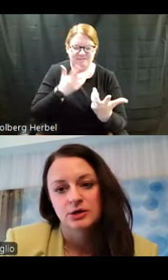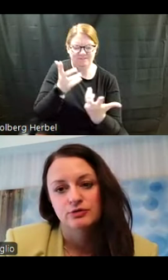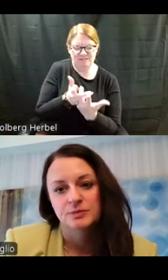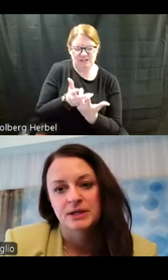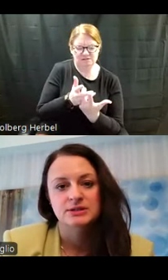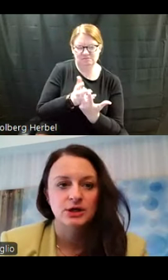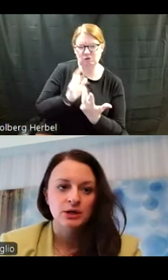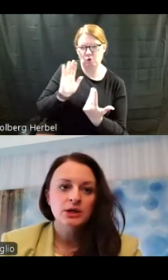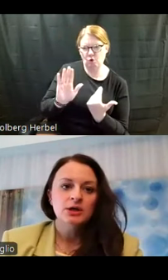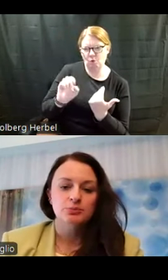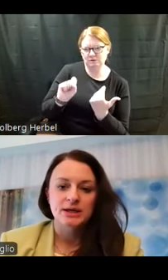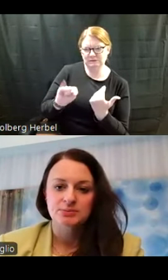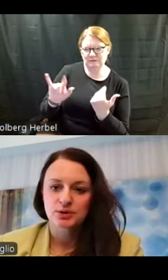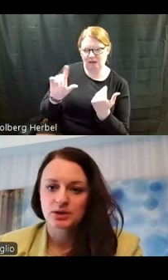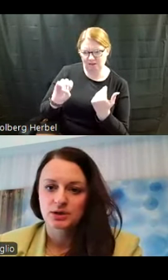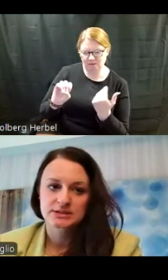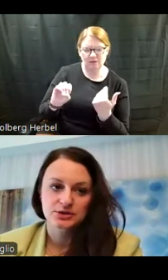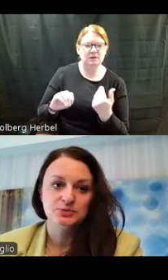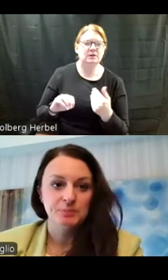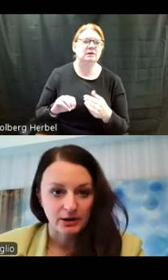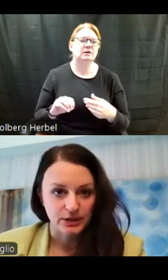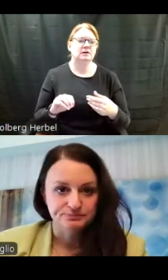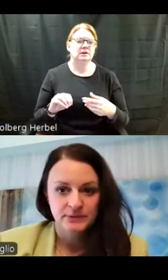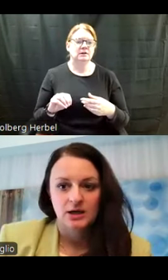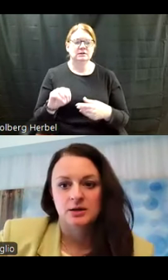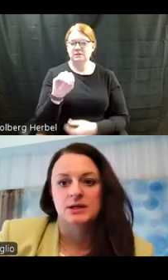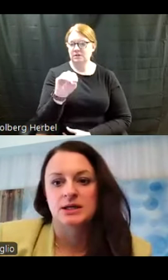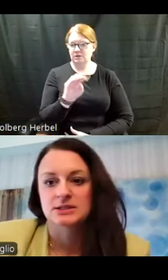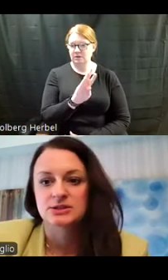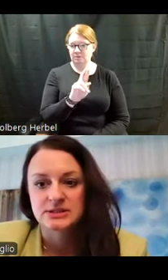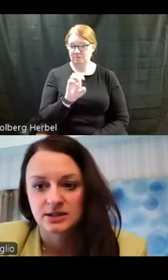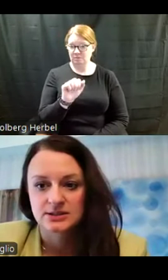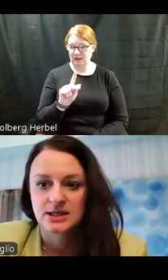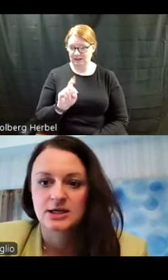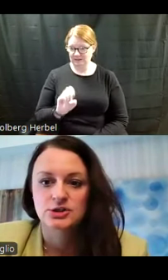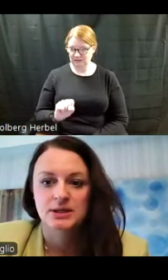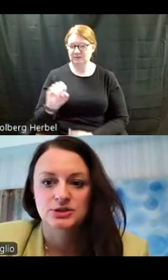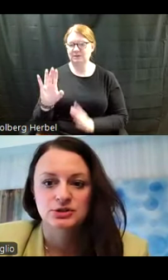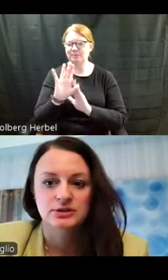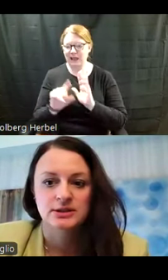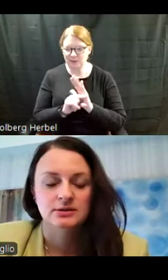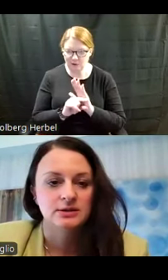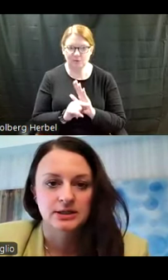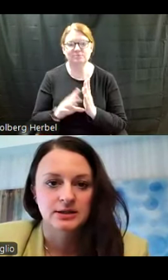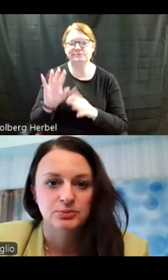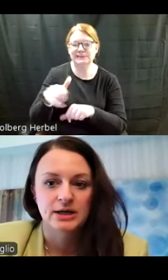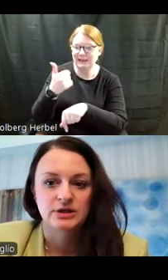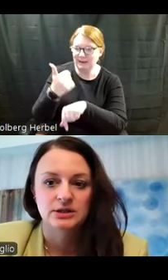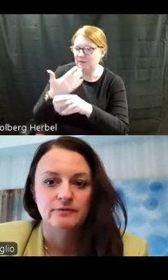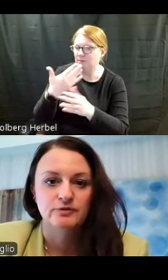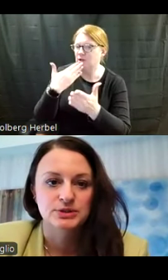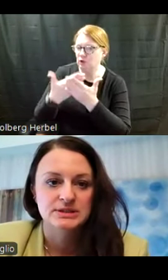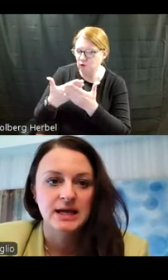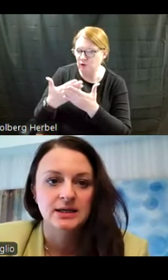And kind of go from there. So the breaks protocol starts with background. Again, so setting the stage by ensuring, again, that